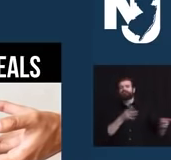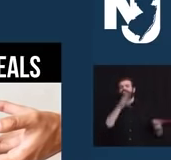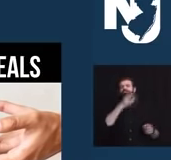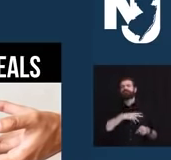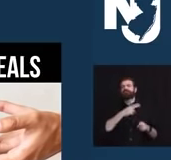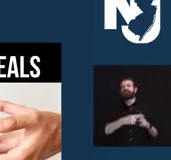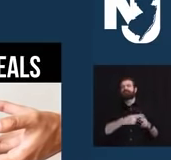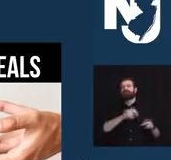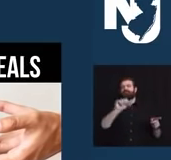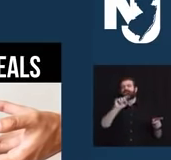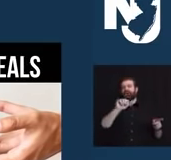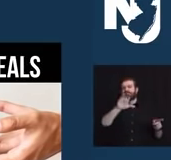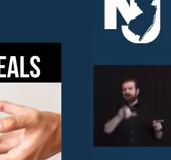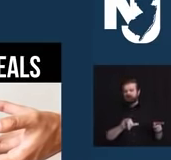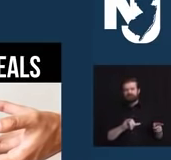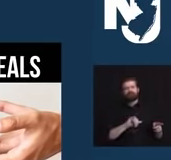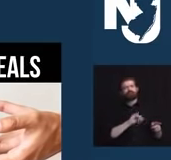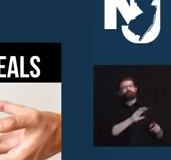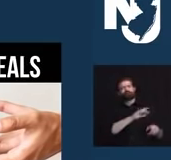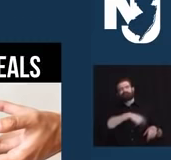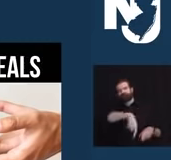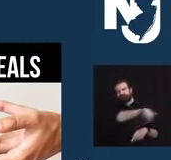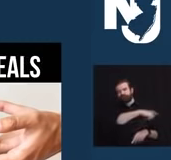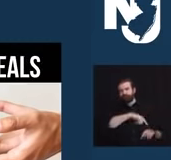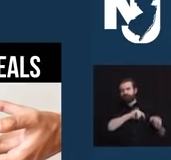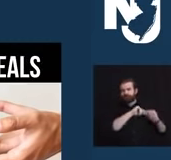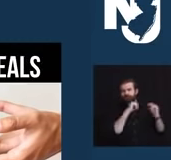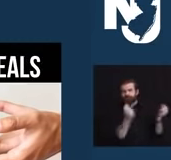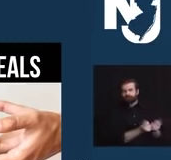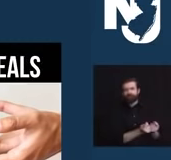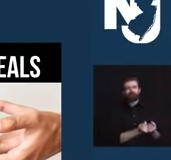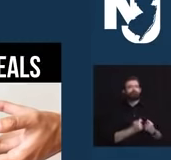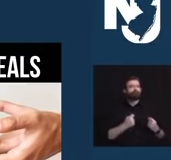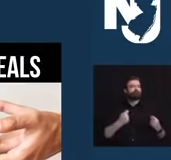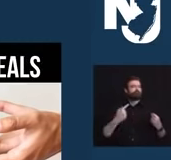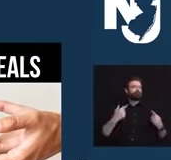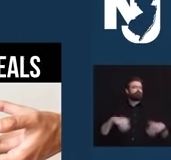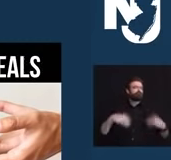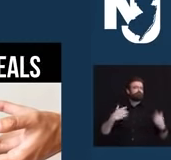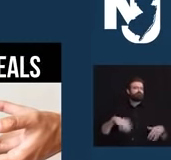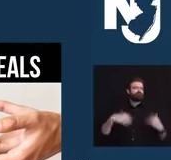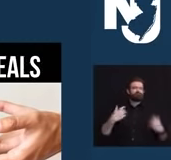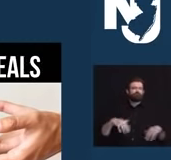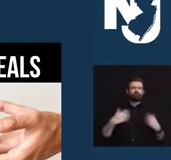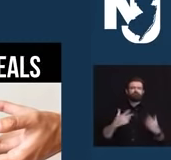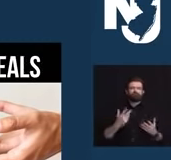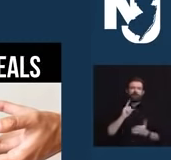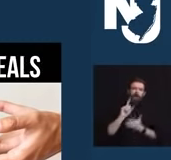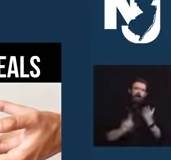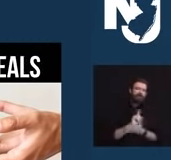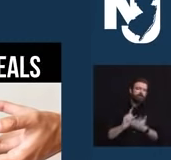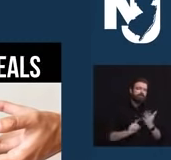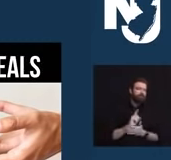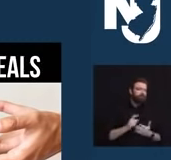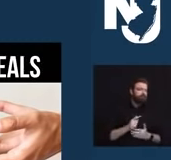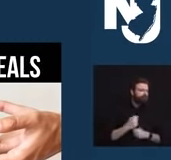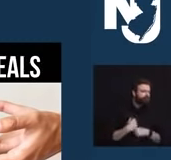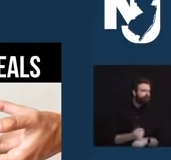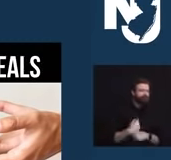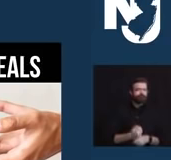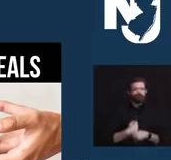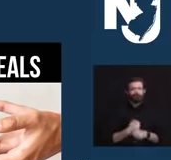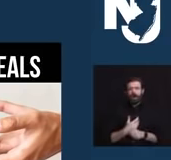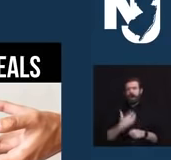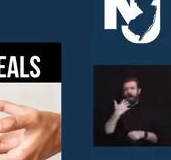thousands of hours to provide more than 9,000 hot meals for families. They partnered with the